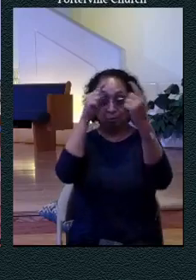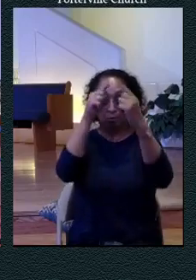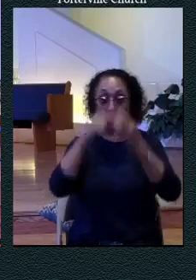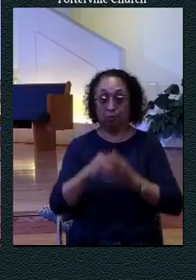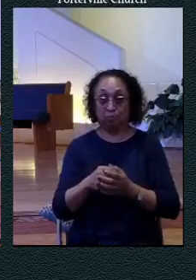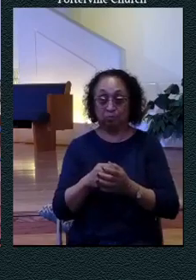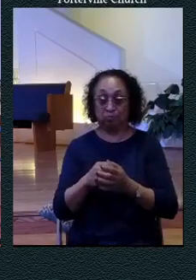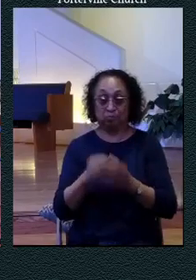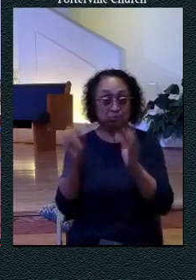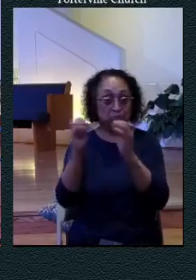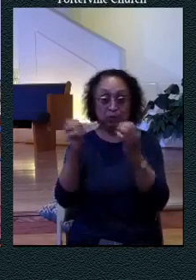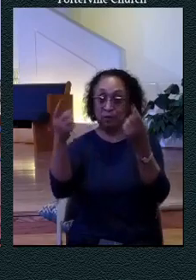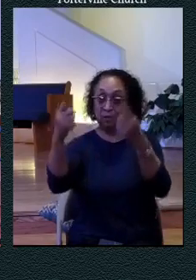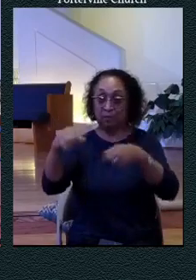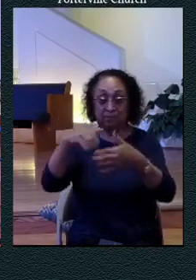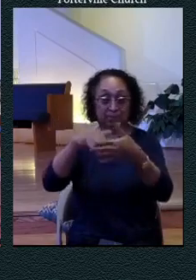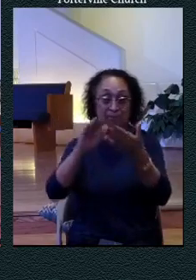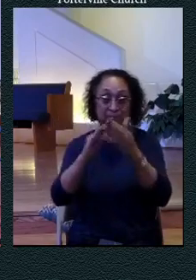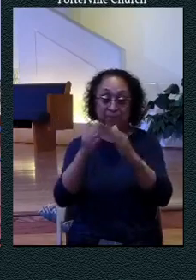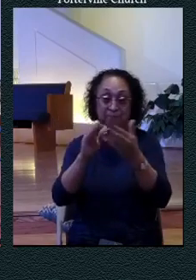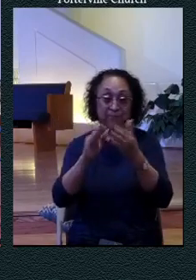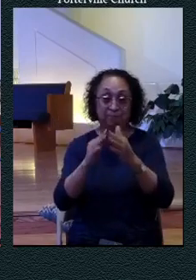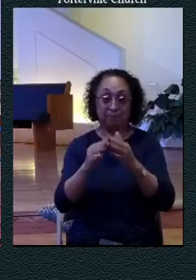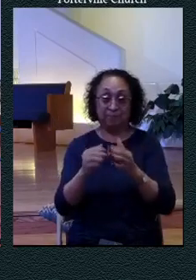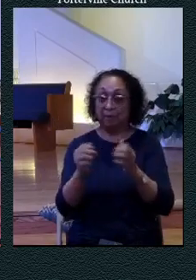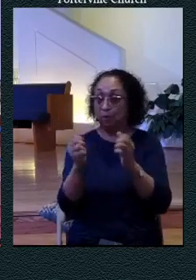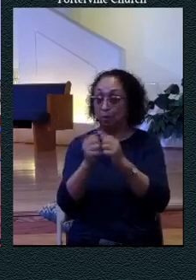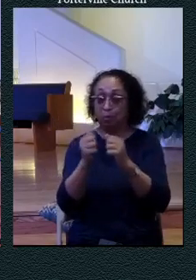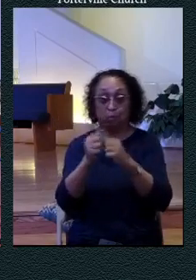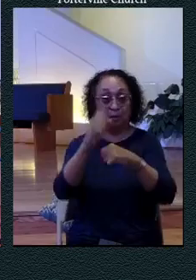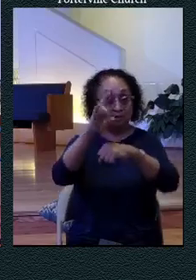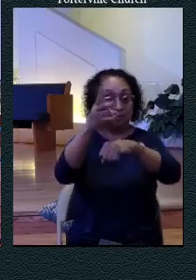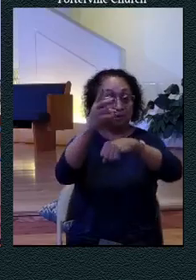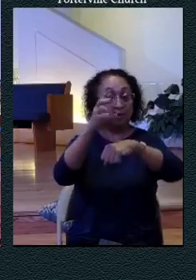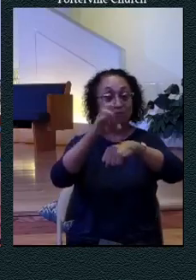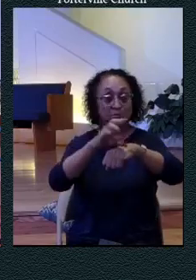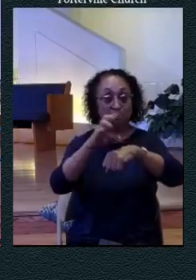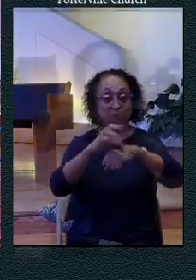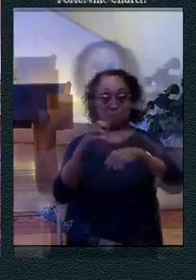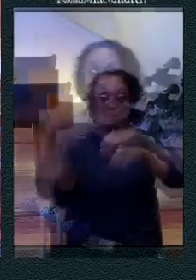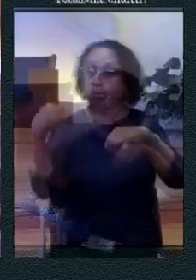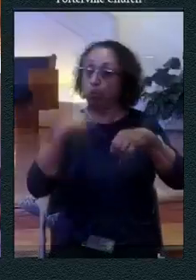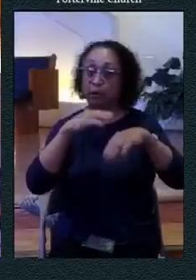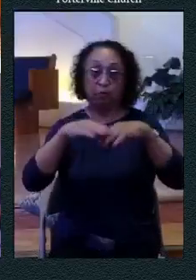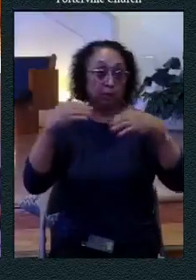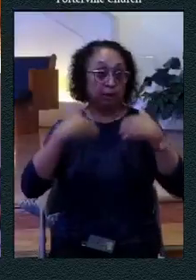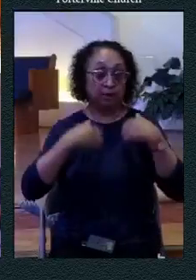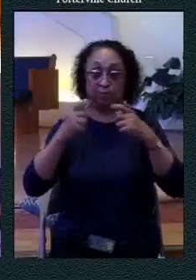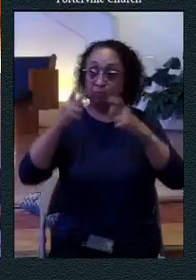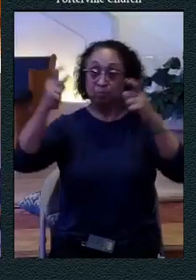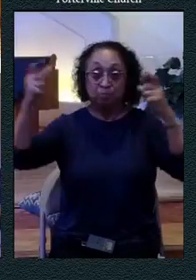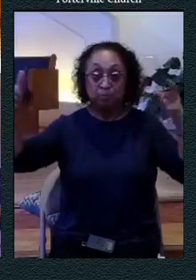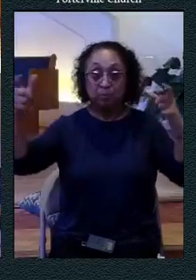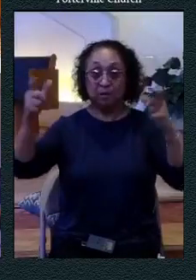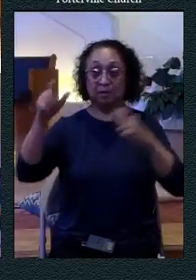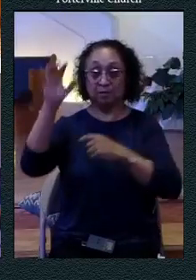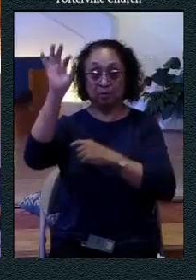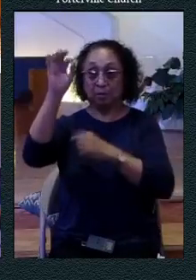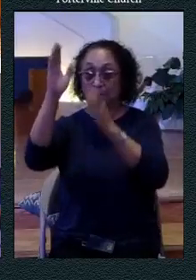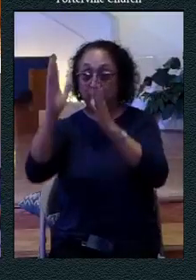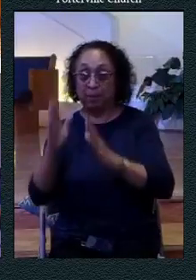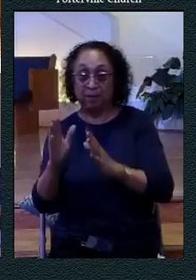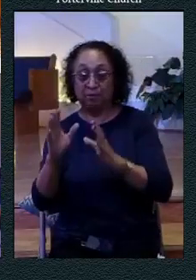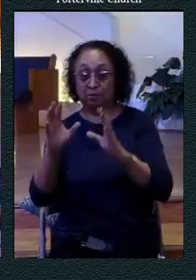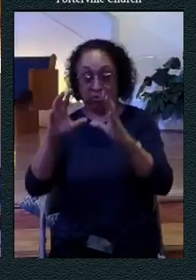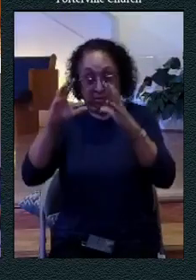happen. You know, especially within Adventism, we don't have large pastoral staffs. We have, you know, one pastor